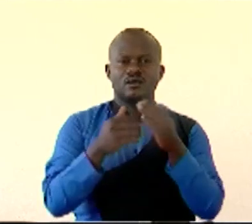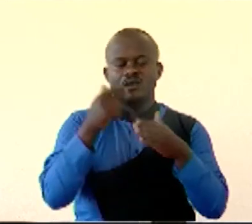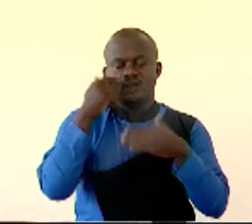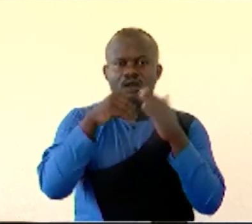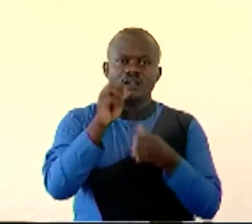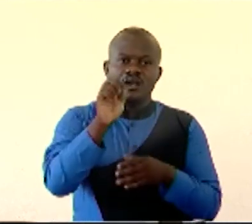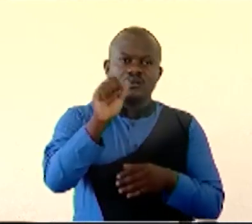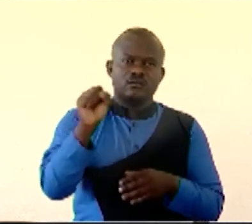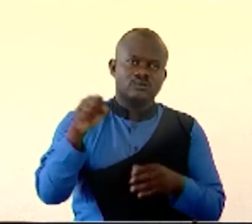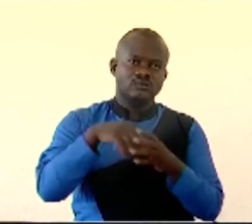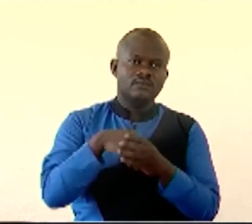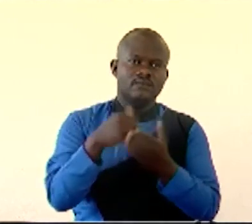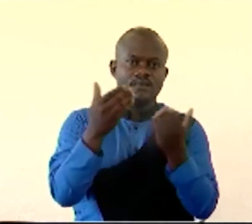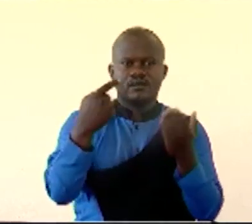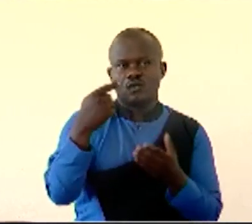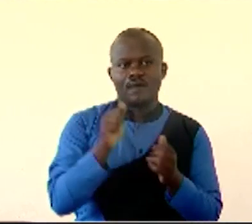mass in grams.